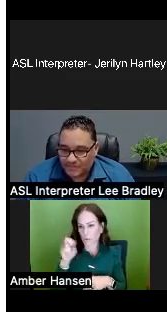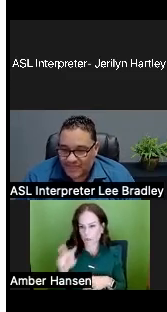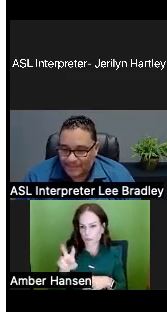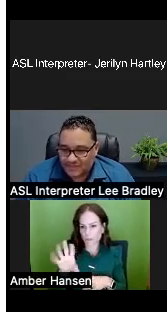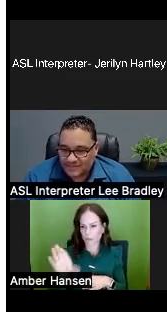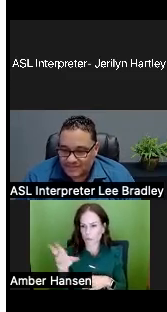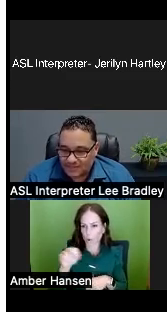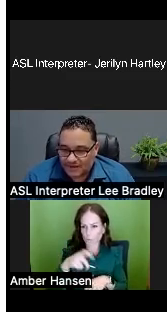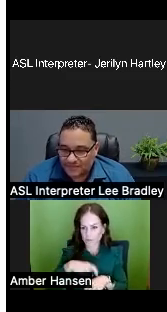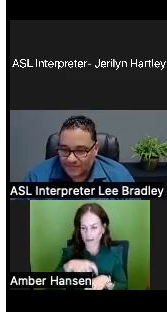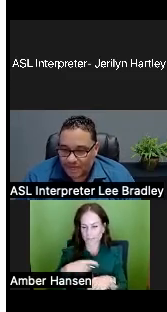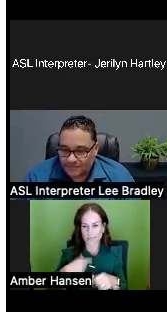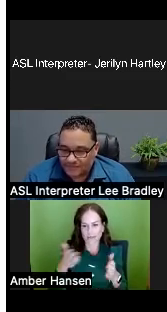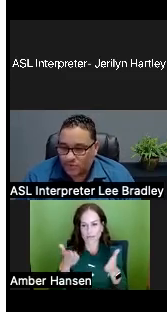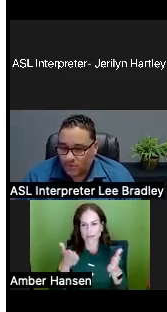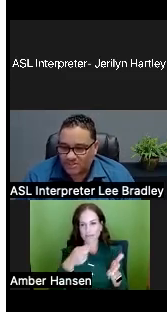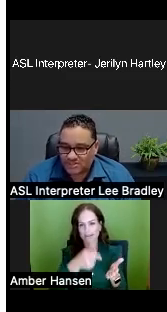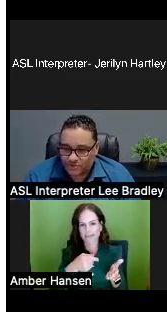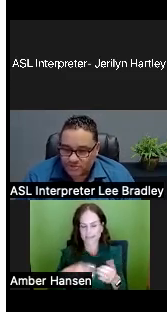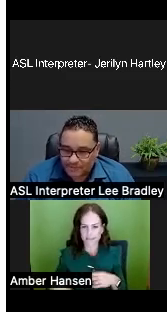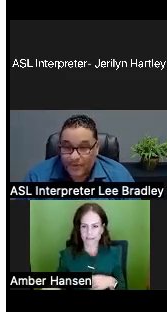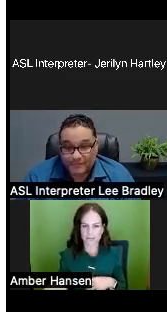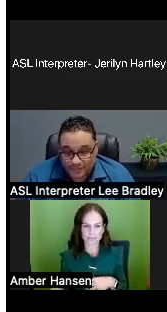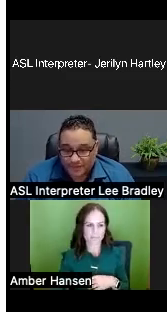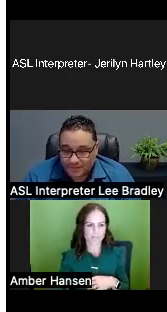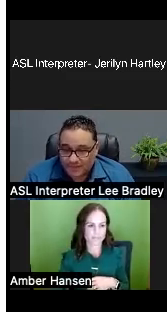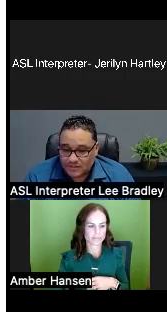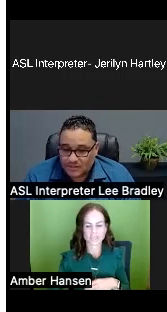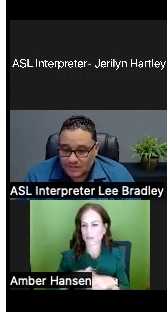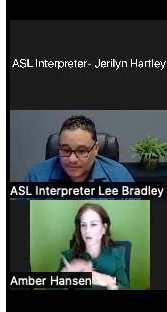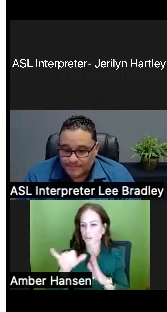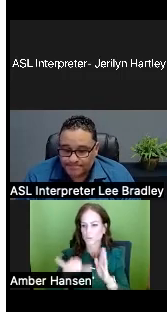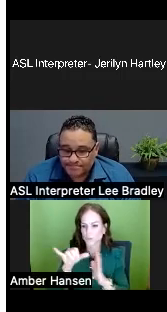of encapsulates a lot of what I've talked about. If you want to watch this on your own time, I recommend it.